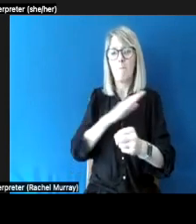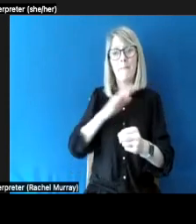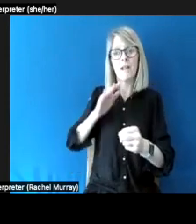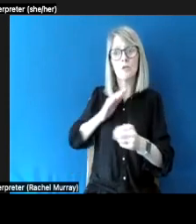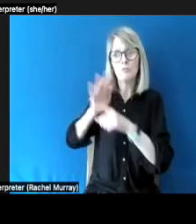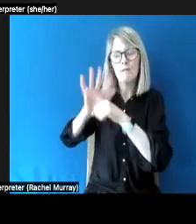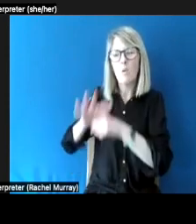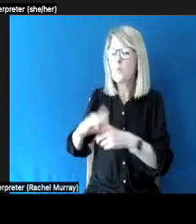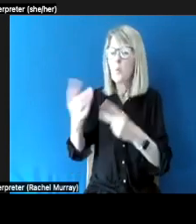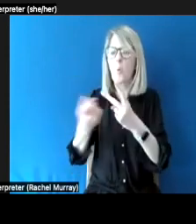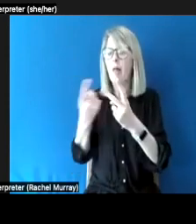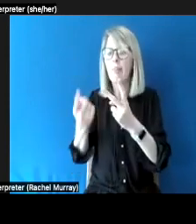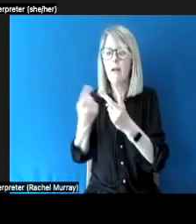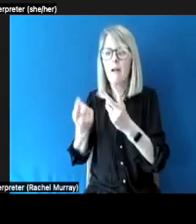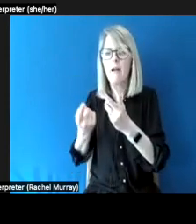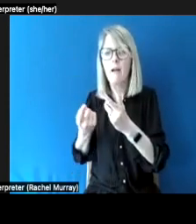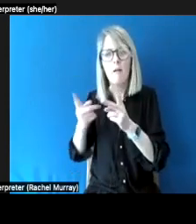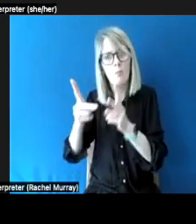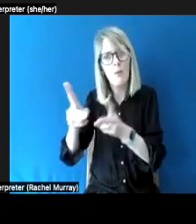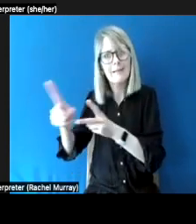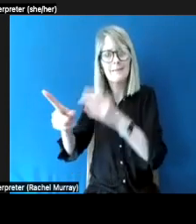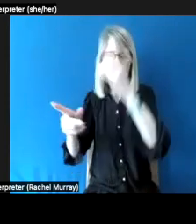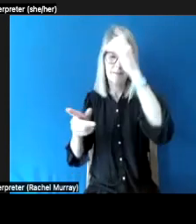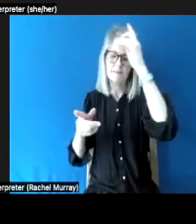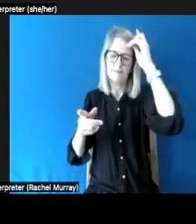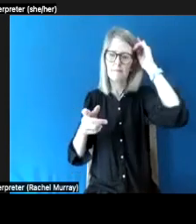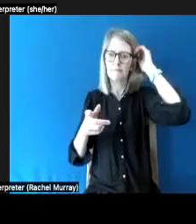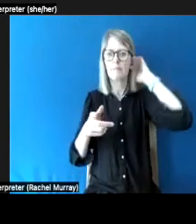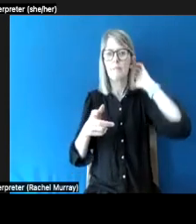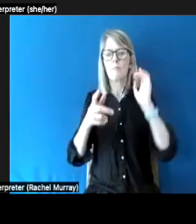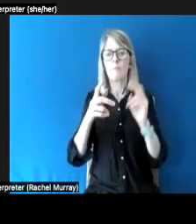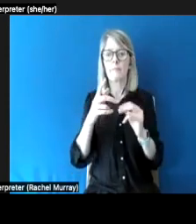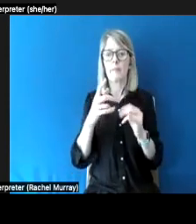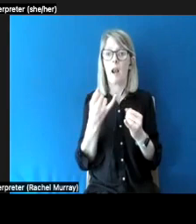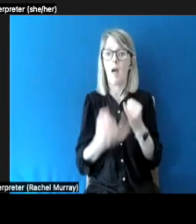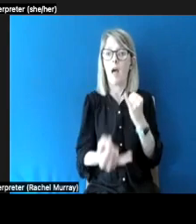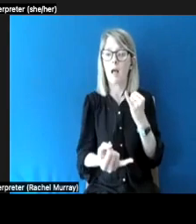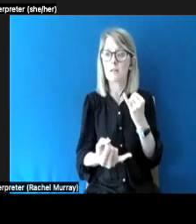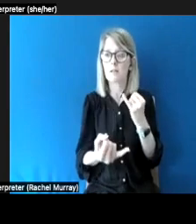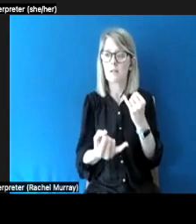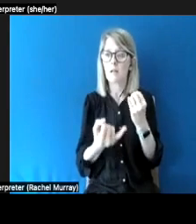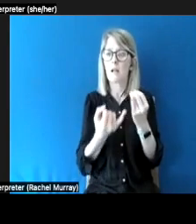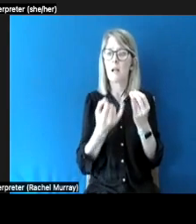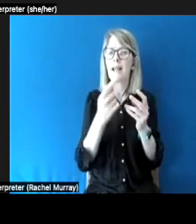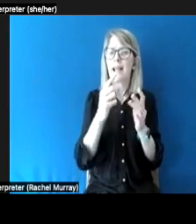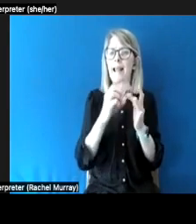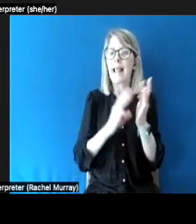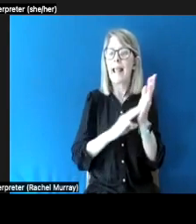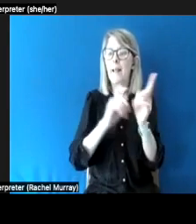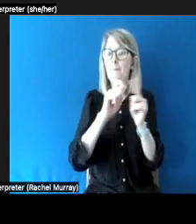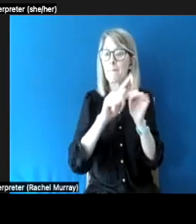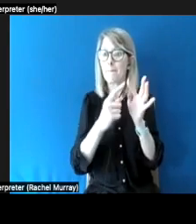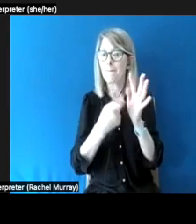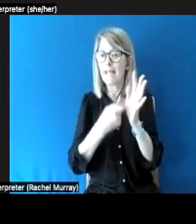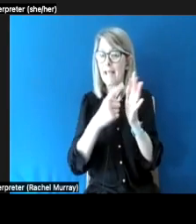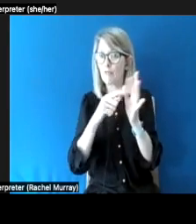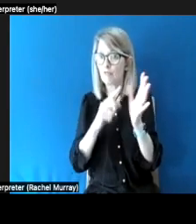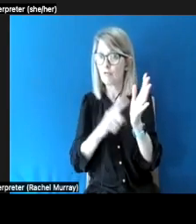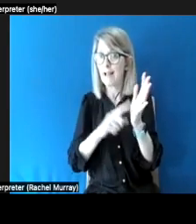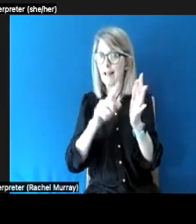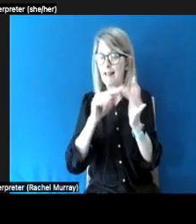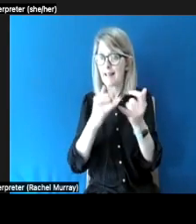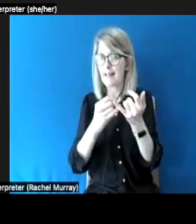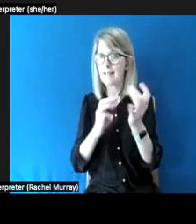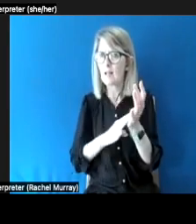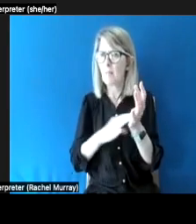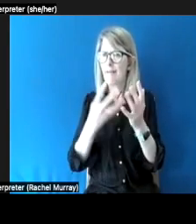means. And finally, imperialism took different types. They are